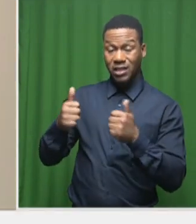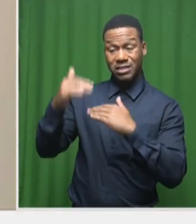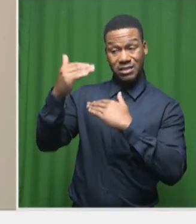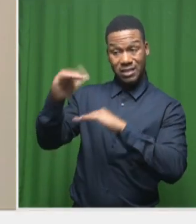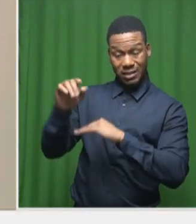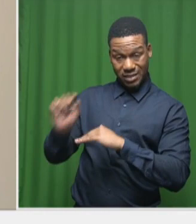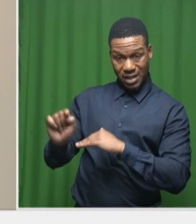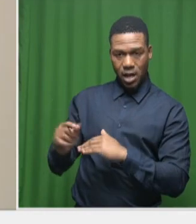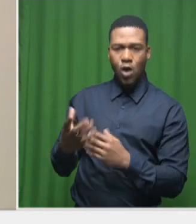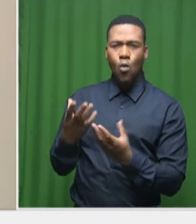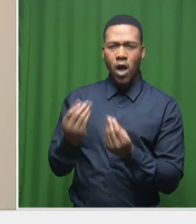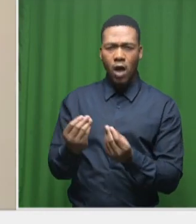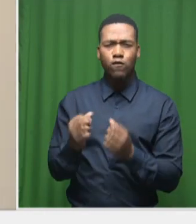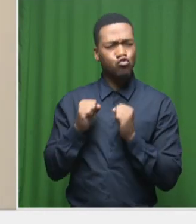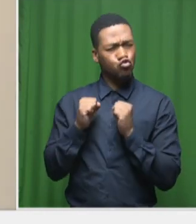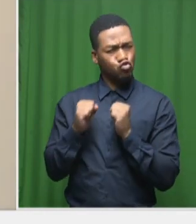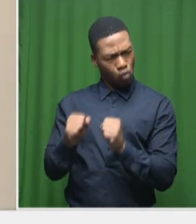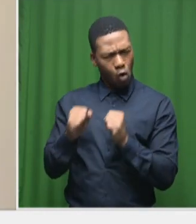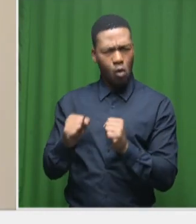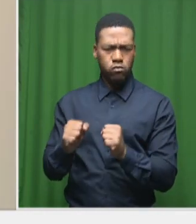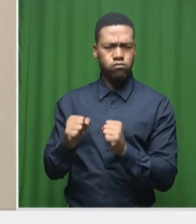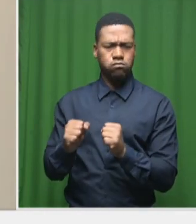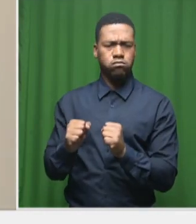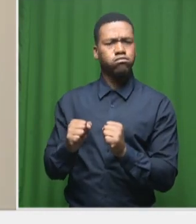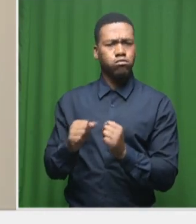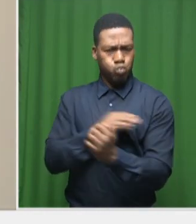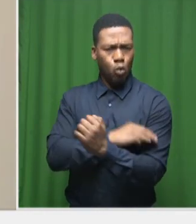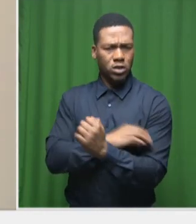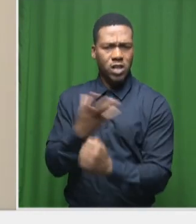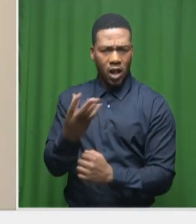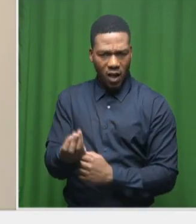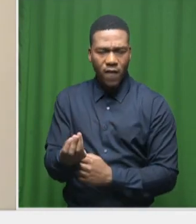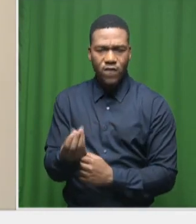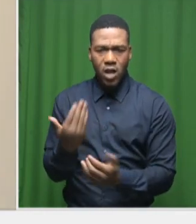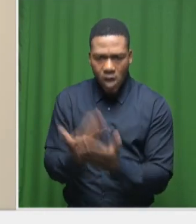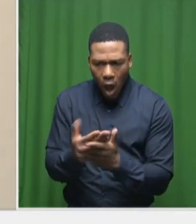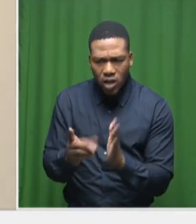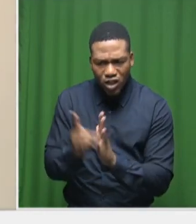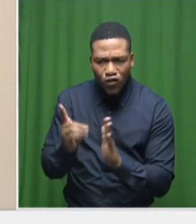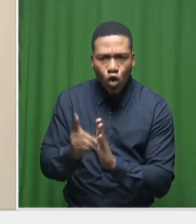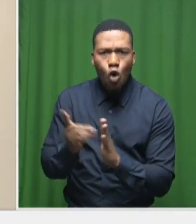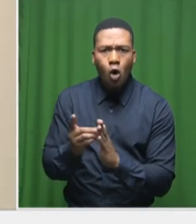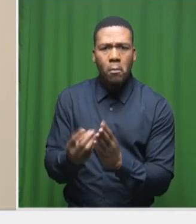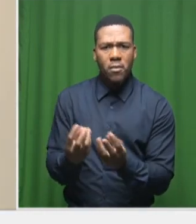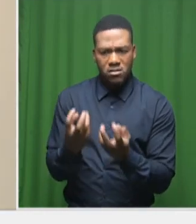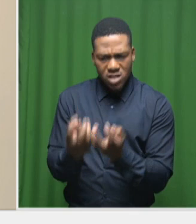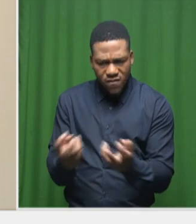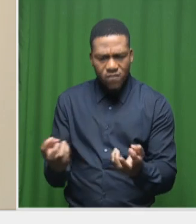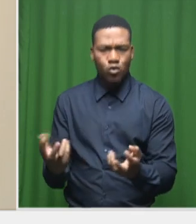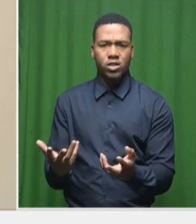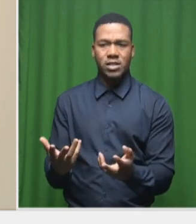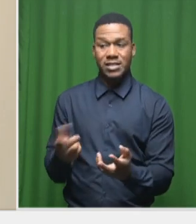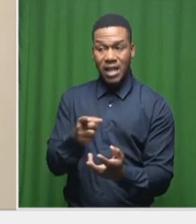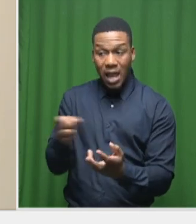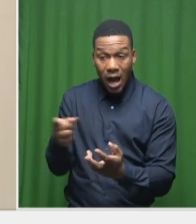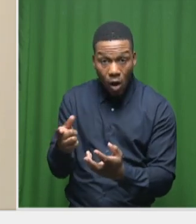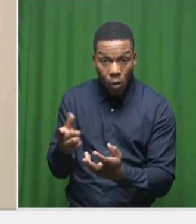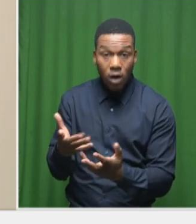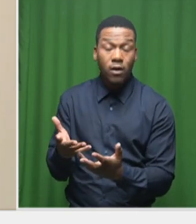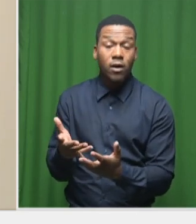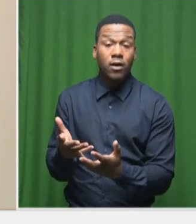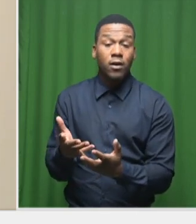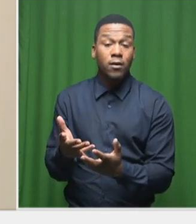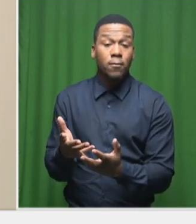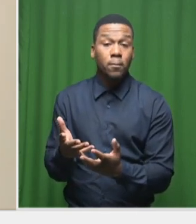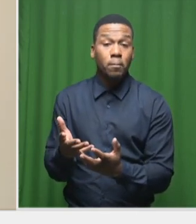the CSIR in terms of developing devices which collaboratively with the industry, again,